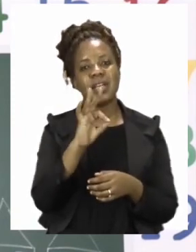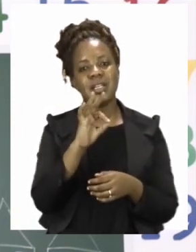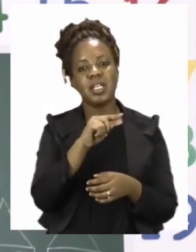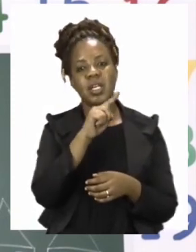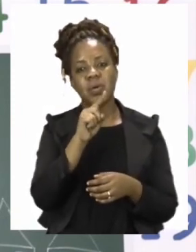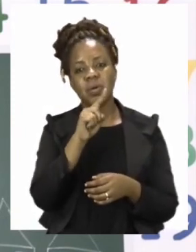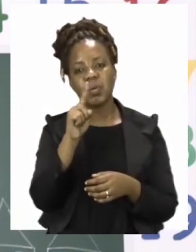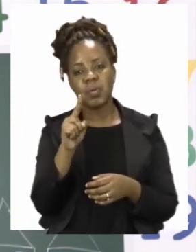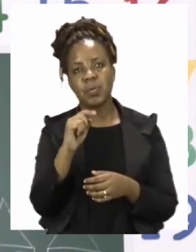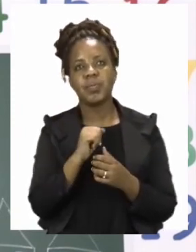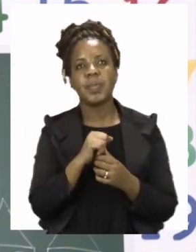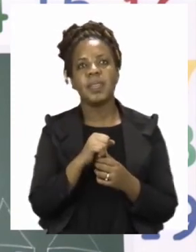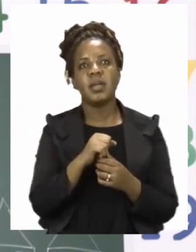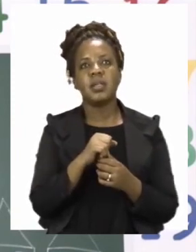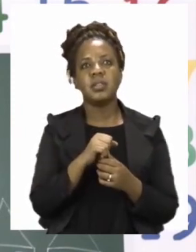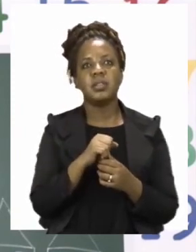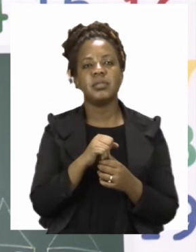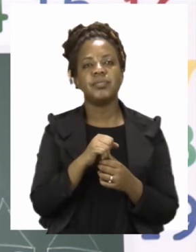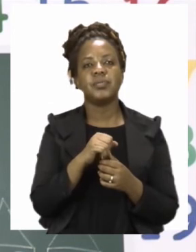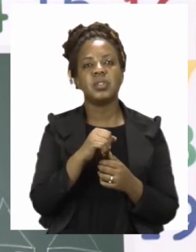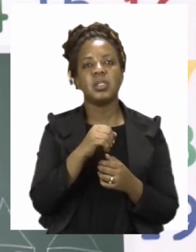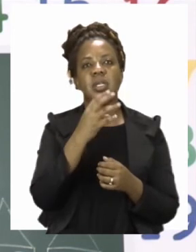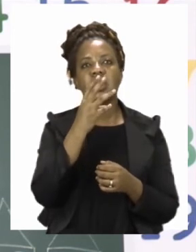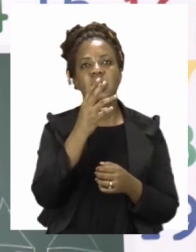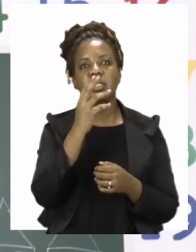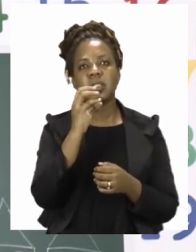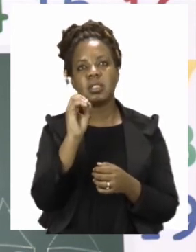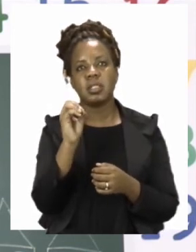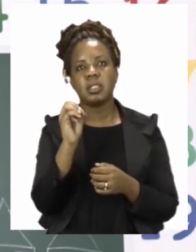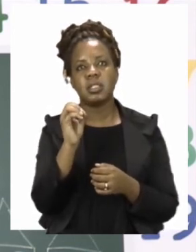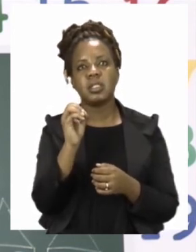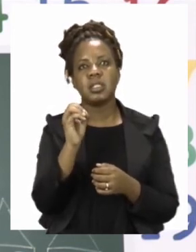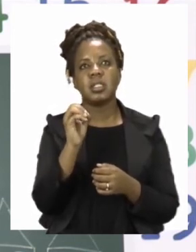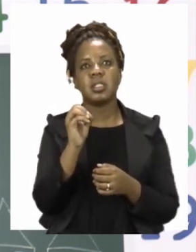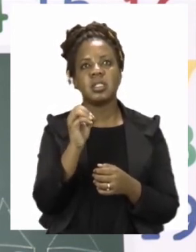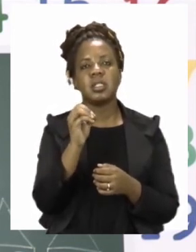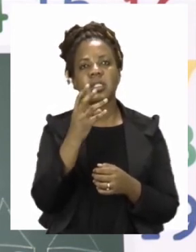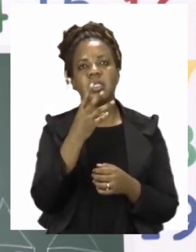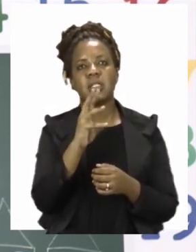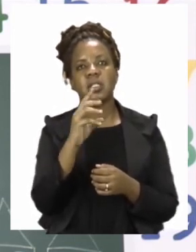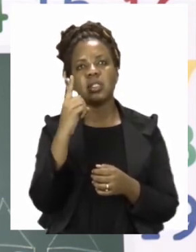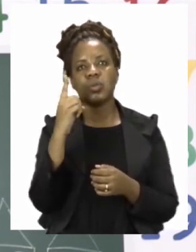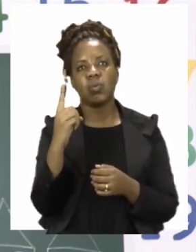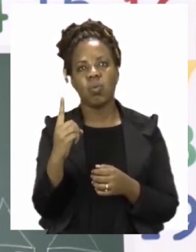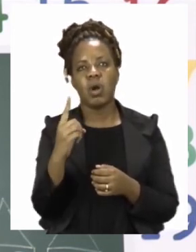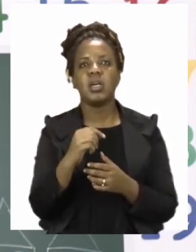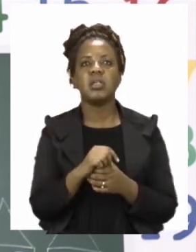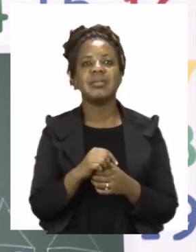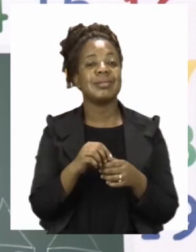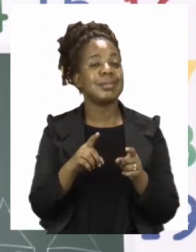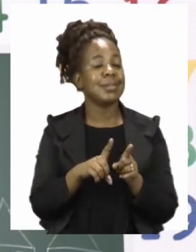59 and 61. But before we can go to the next 2 numbers, we need to